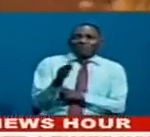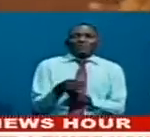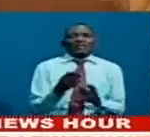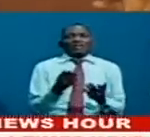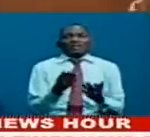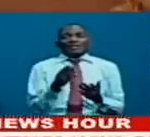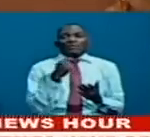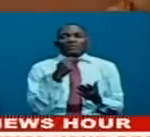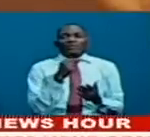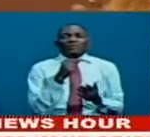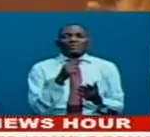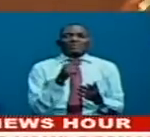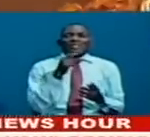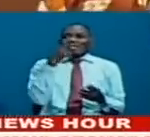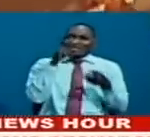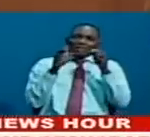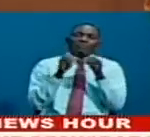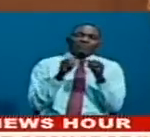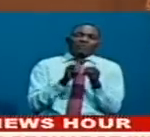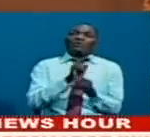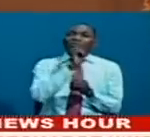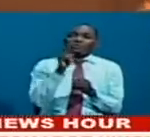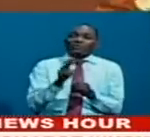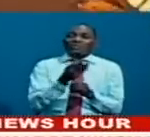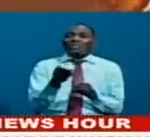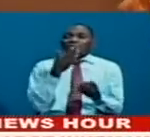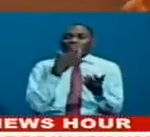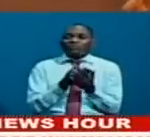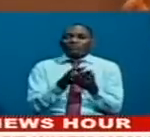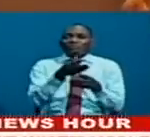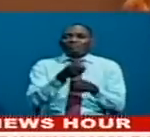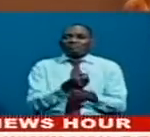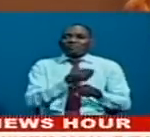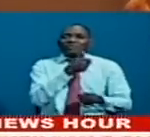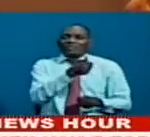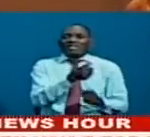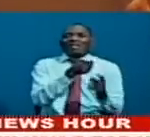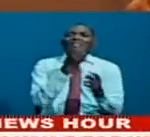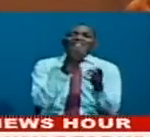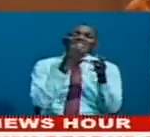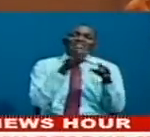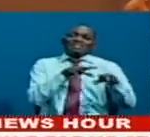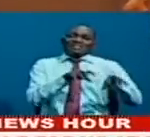mischievous people, criminal minds, who want to use the good things just for their own selfish interests.